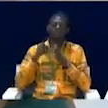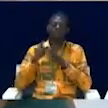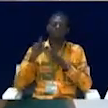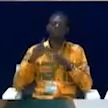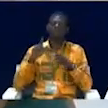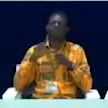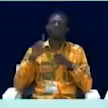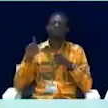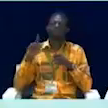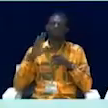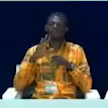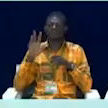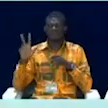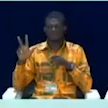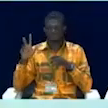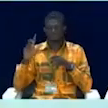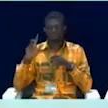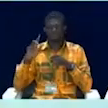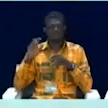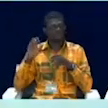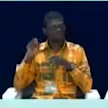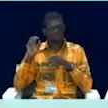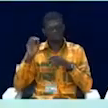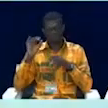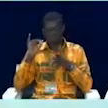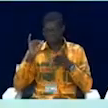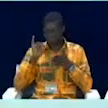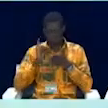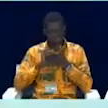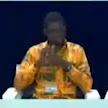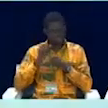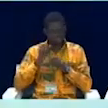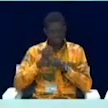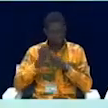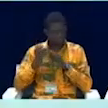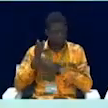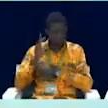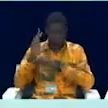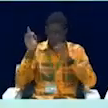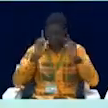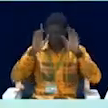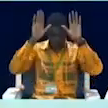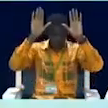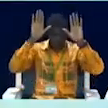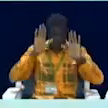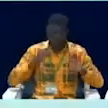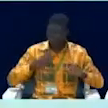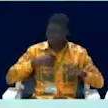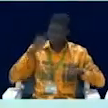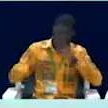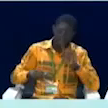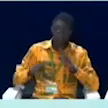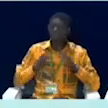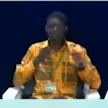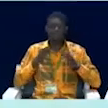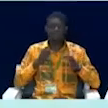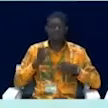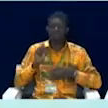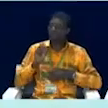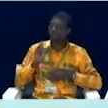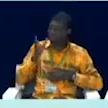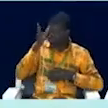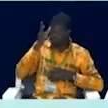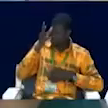Province 53. So that year, God did it in a miraculous way that I cannot even explain. So I see Daddy